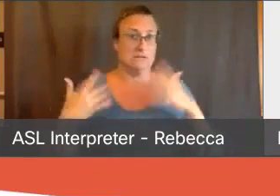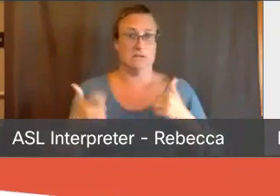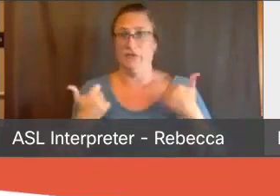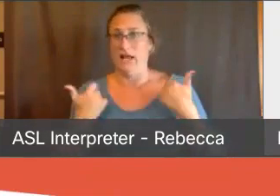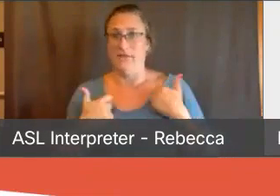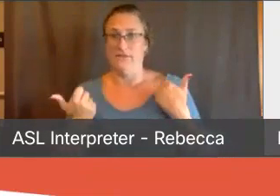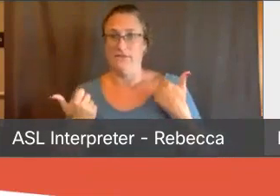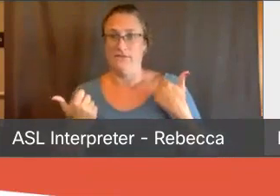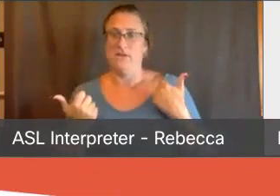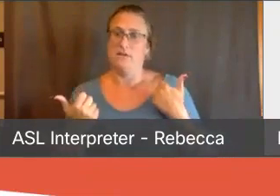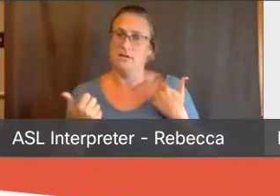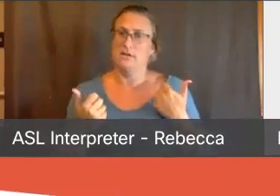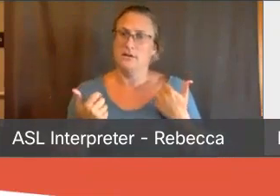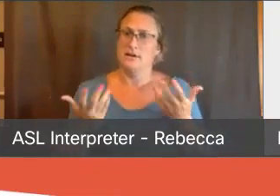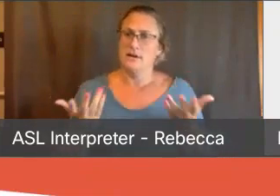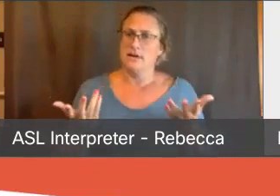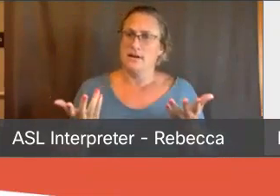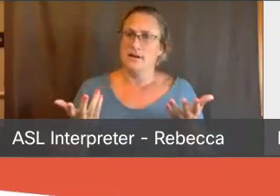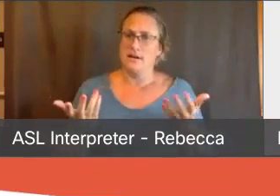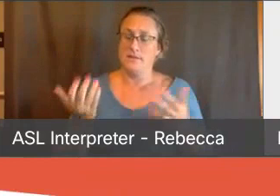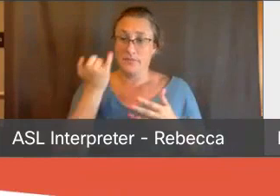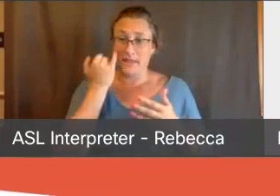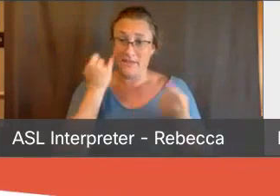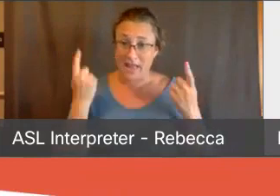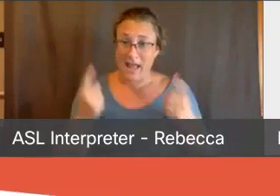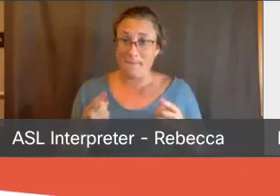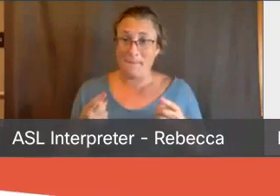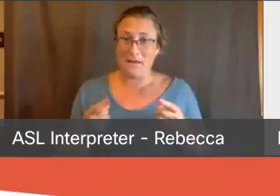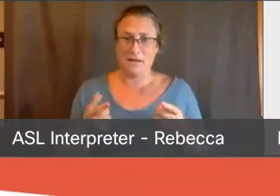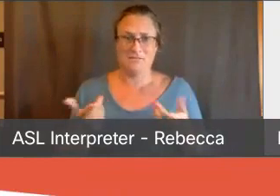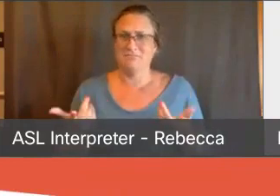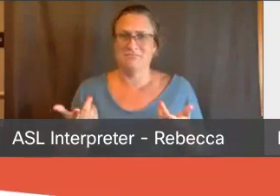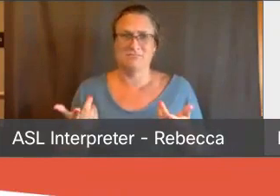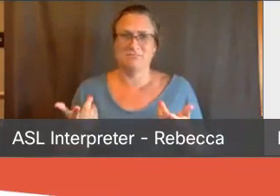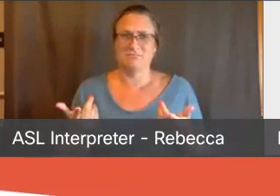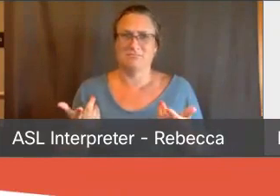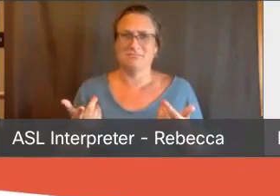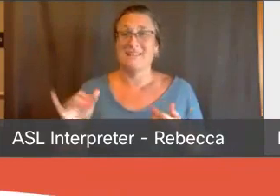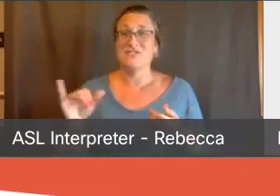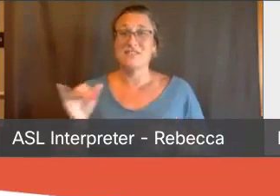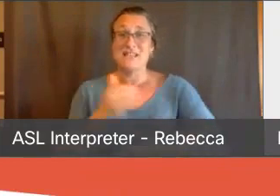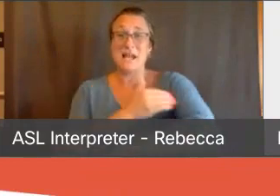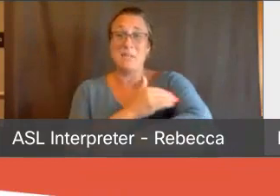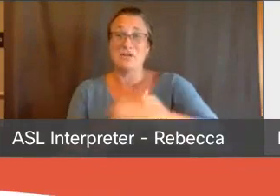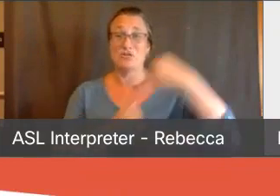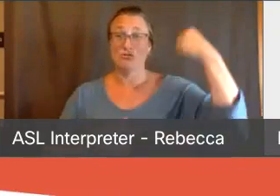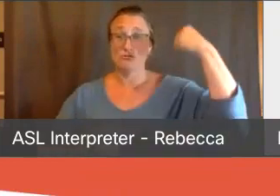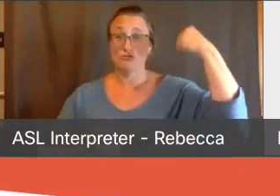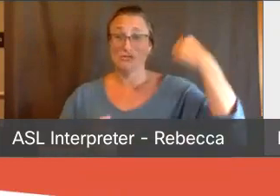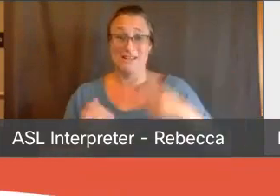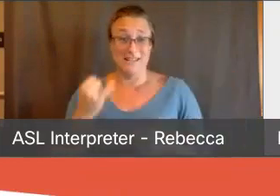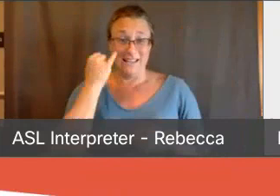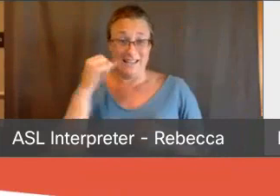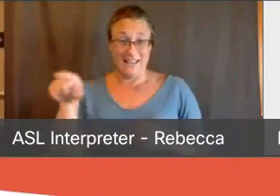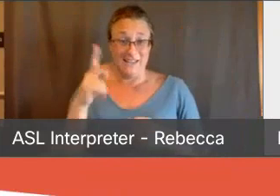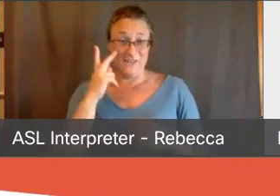survive. And when that happens, it's just like any muscle. For those of you that can see the graphic